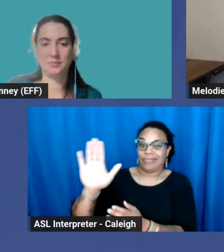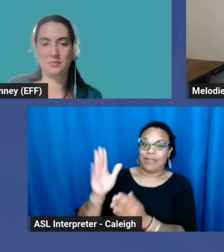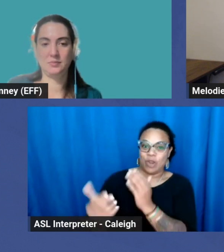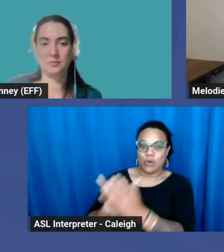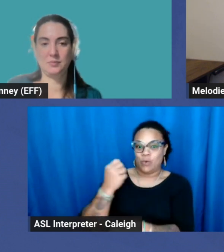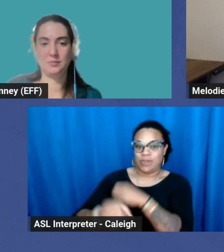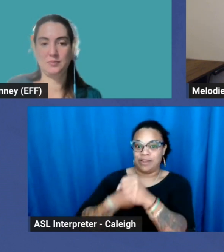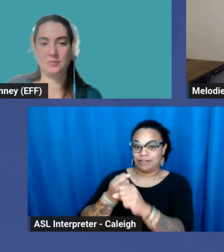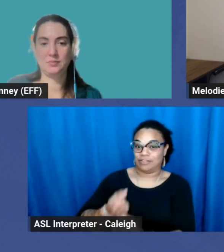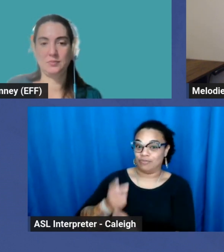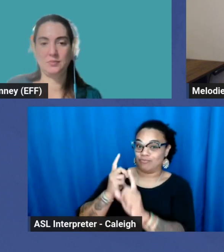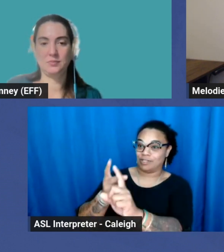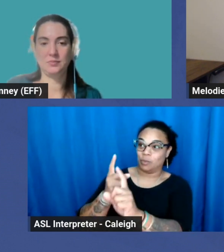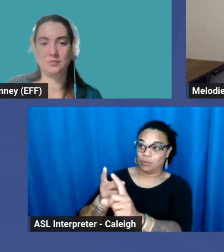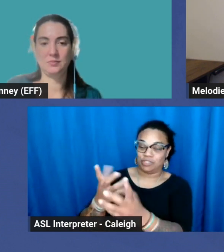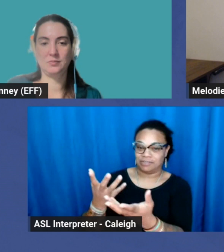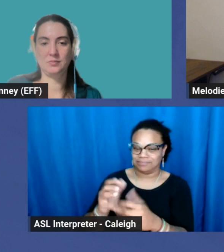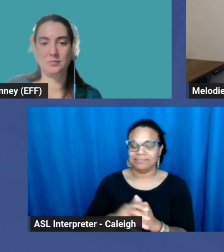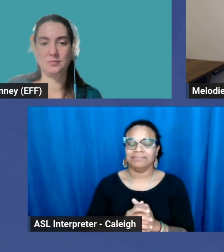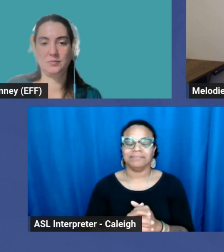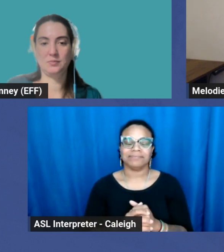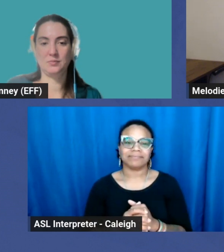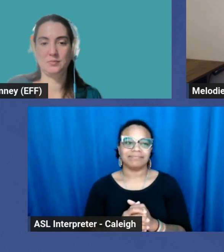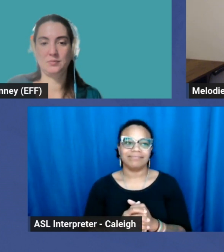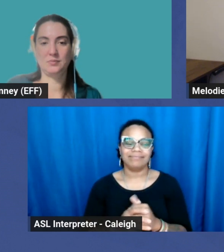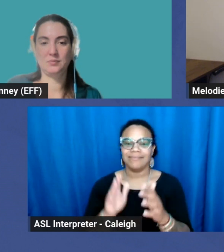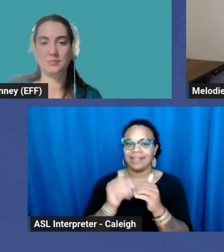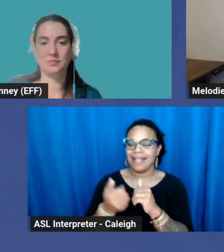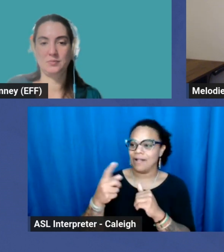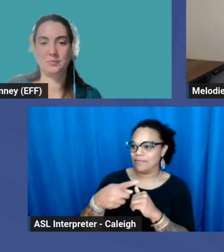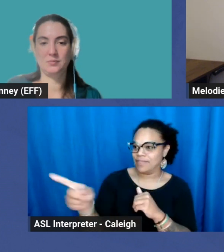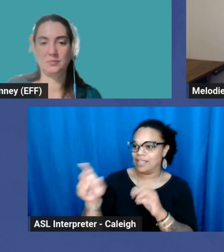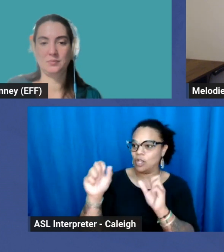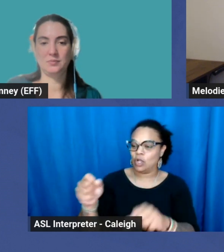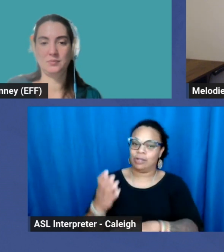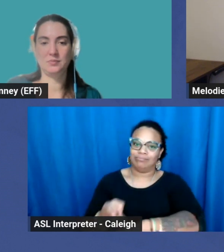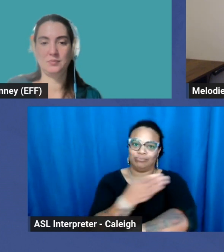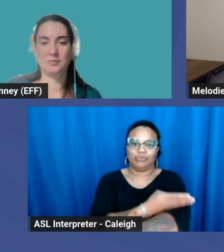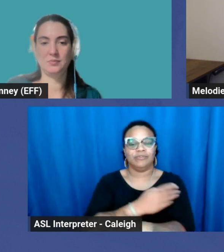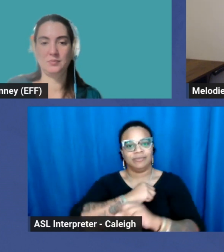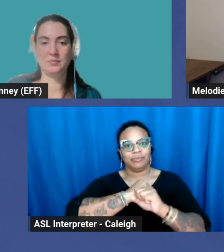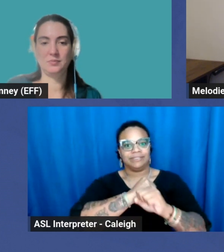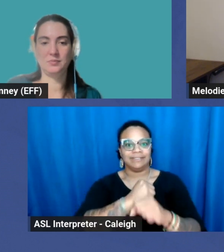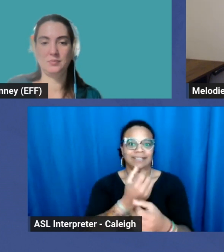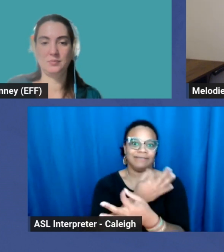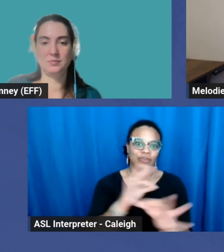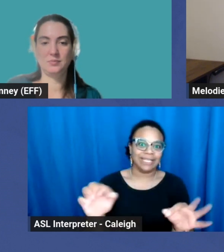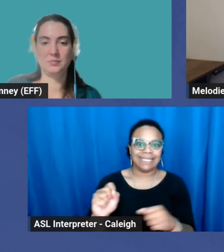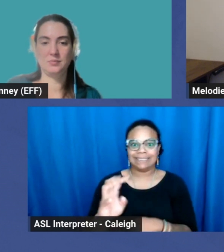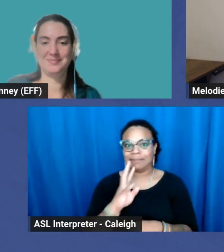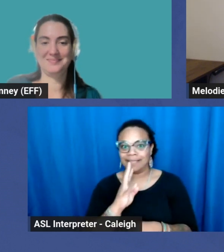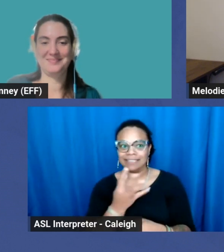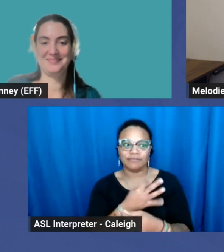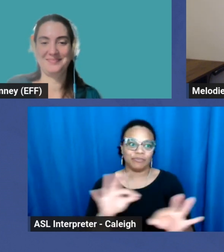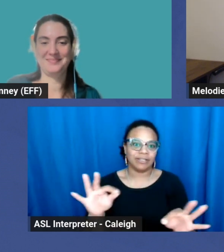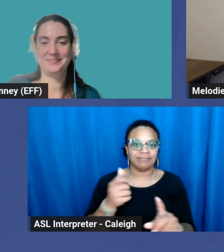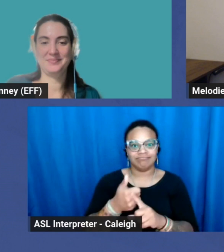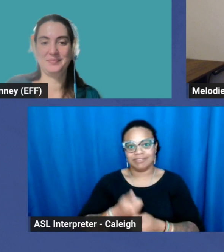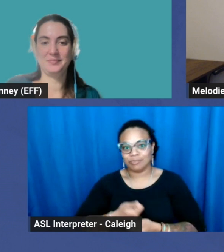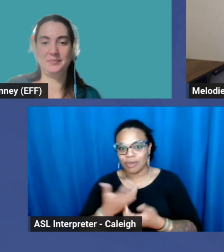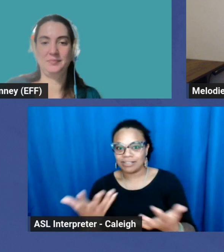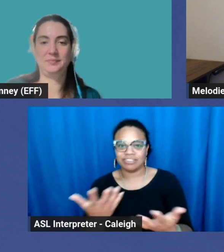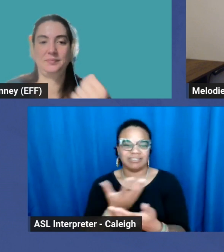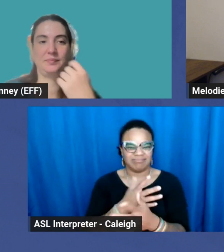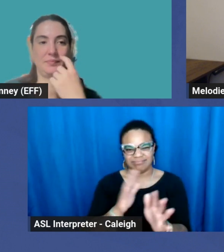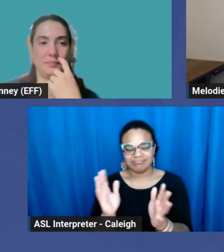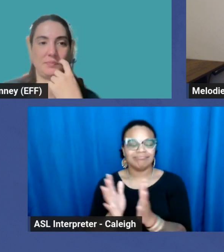could do to better protect free speech, free expression, sexual freedom, what might your resolution for them be? And I'm